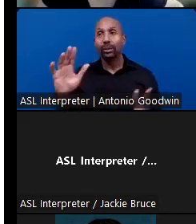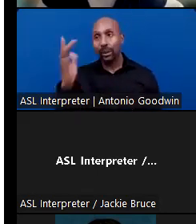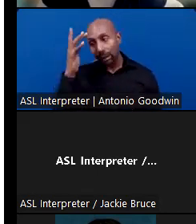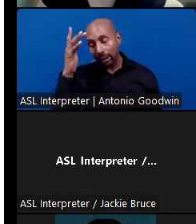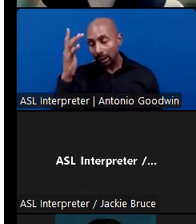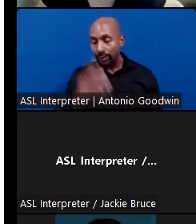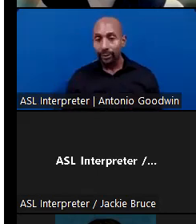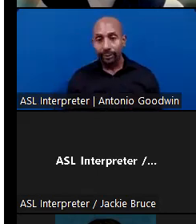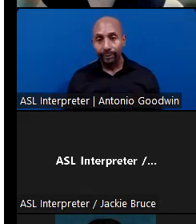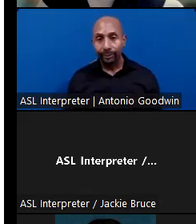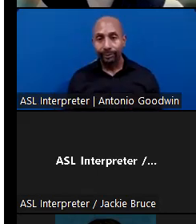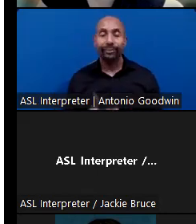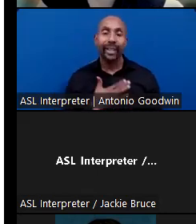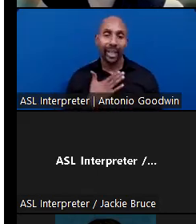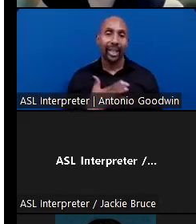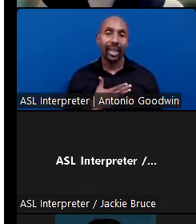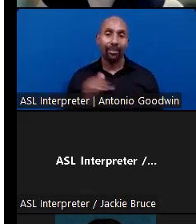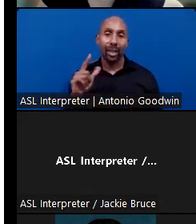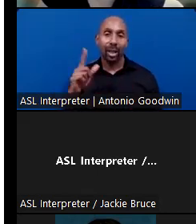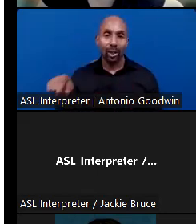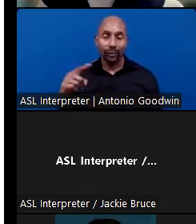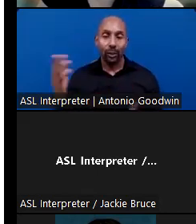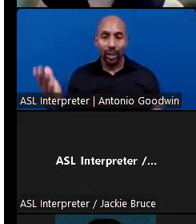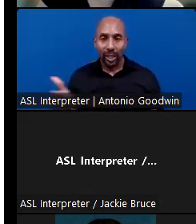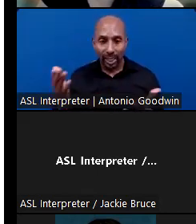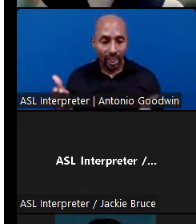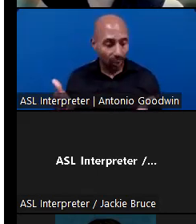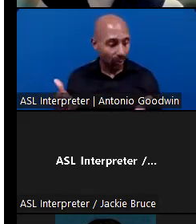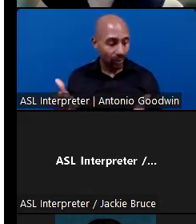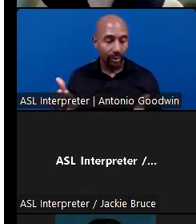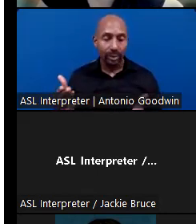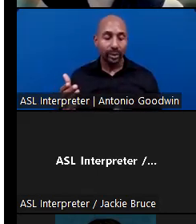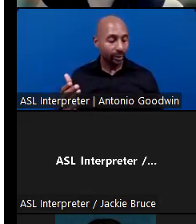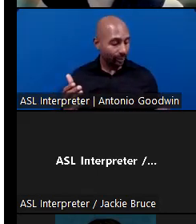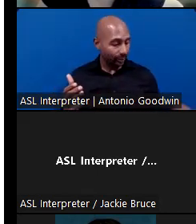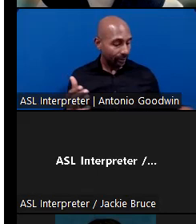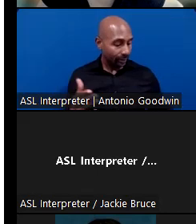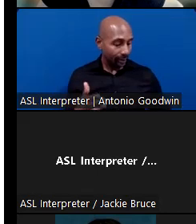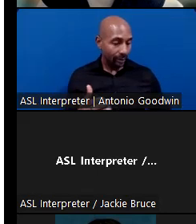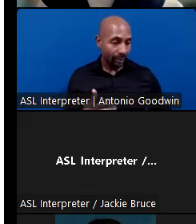And I'm so glad you all are here and still sharing information in community because